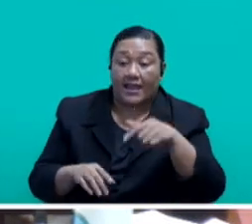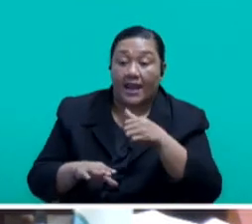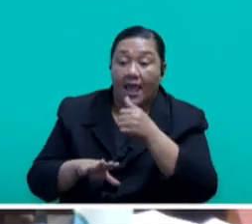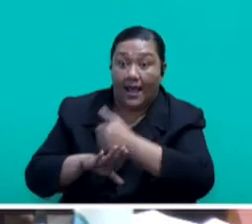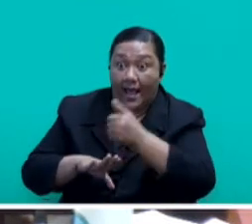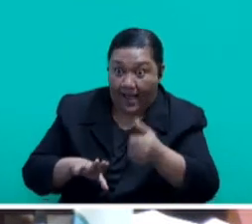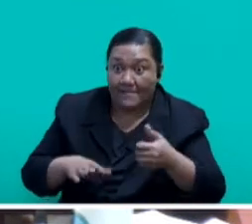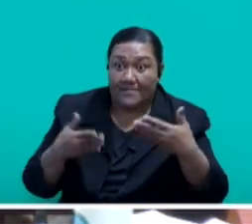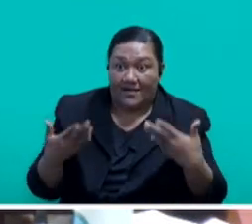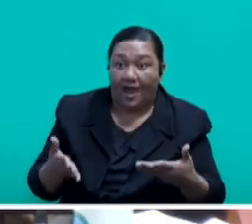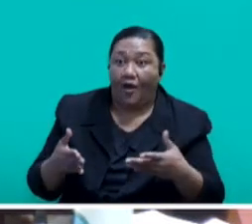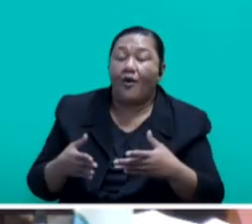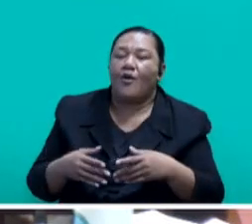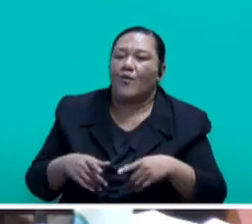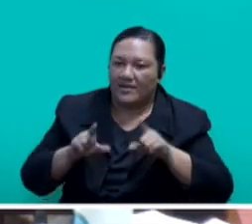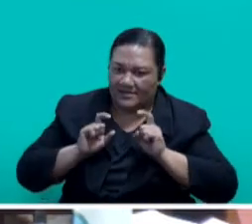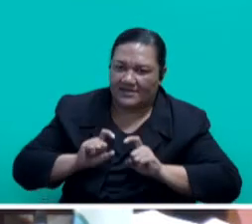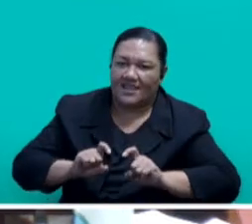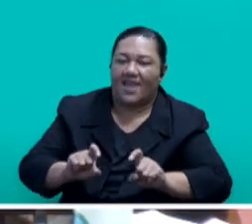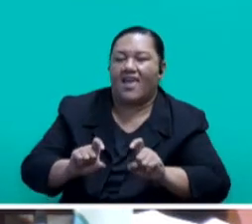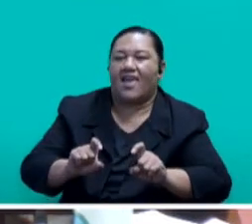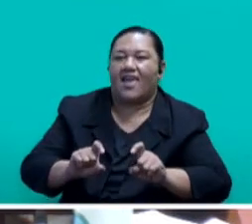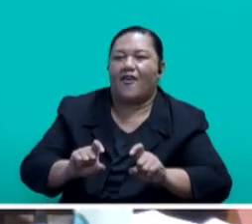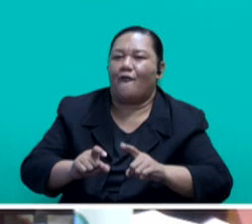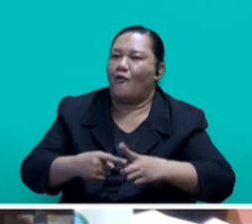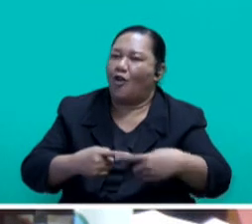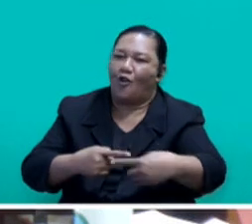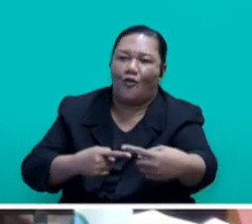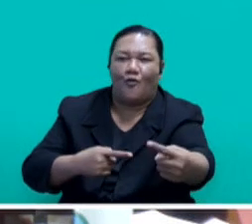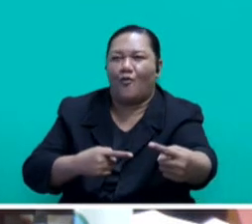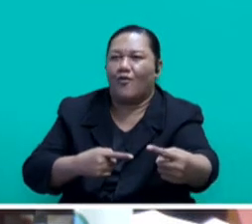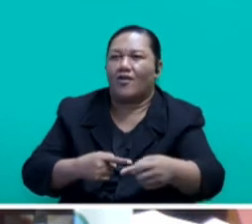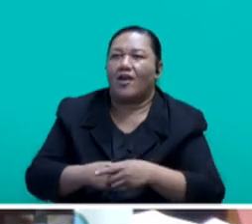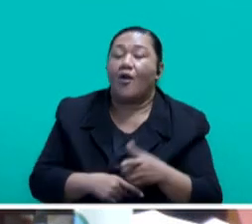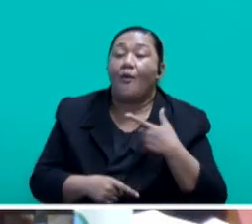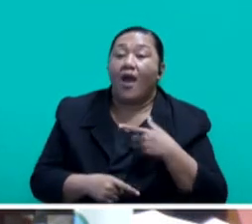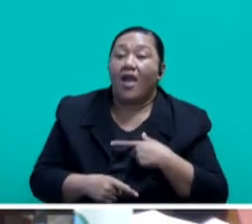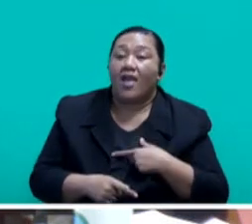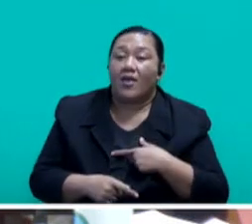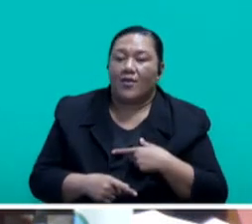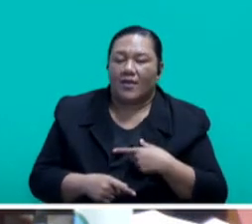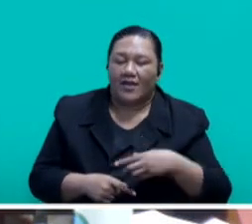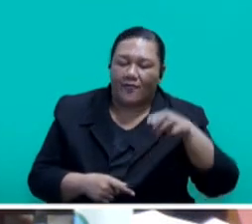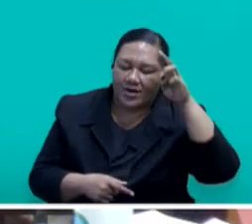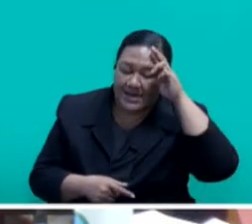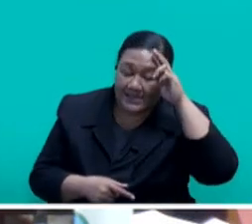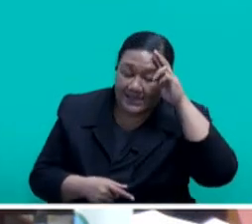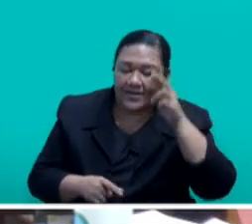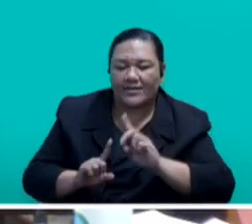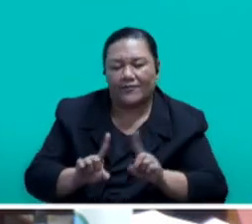It is here to stay for a number of reasons. We're here to correct the